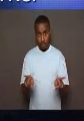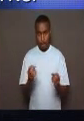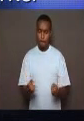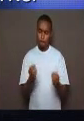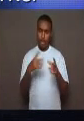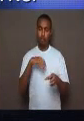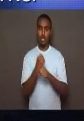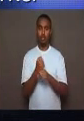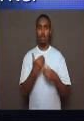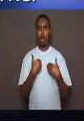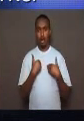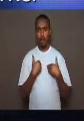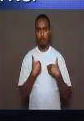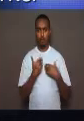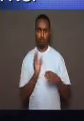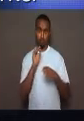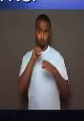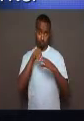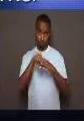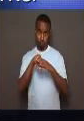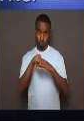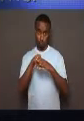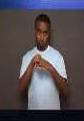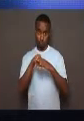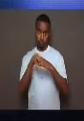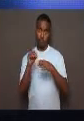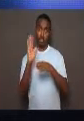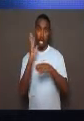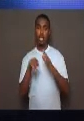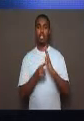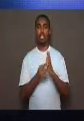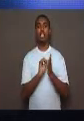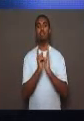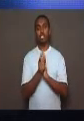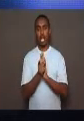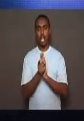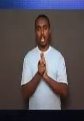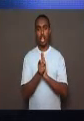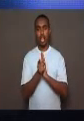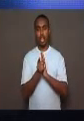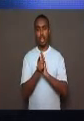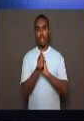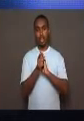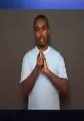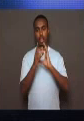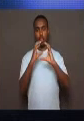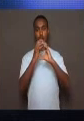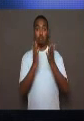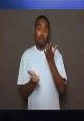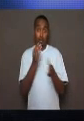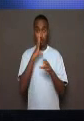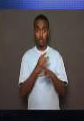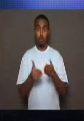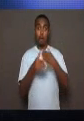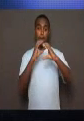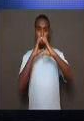many occupations within this field. For instance, a construction worker might be